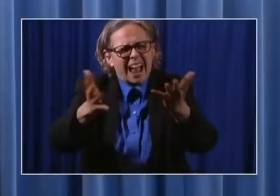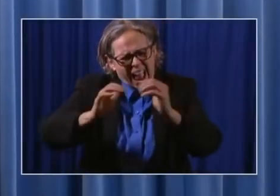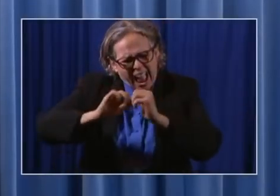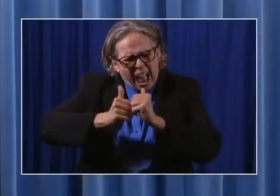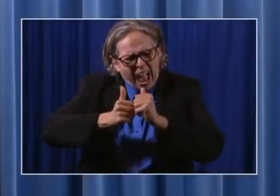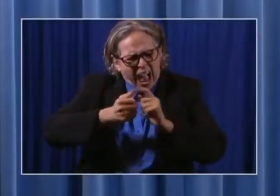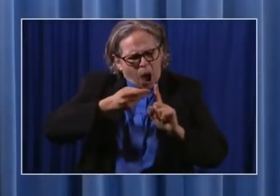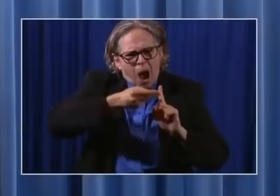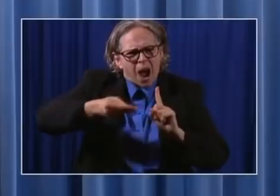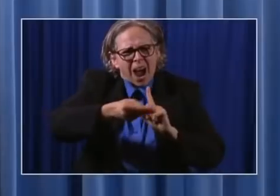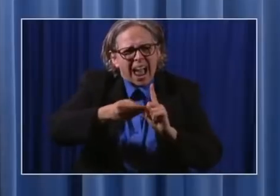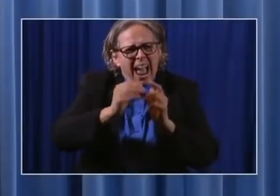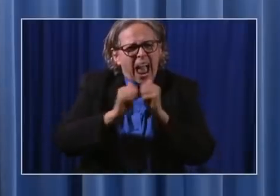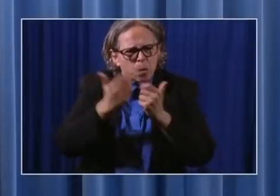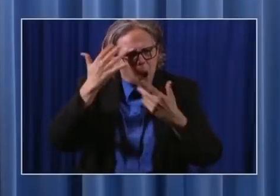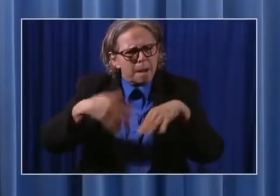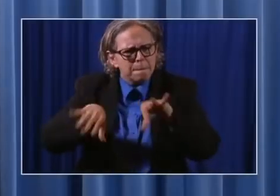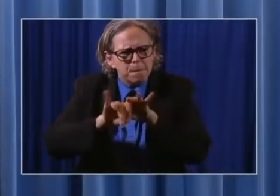important when people